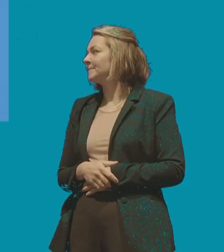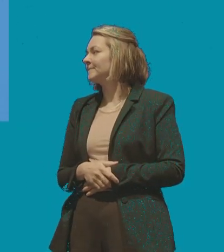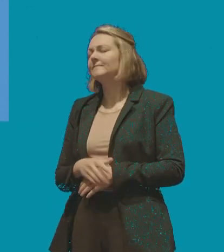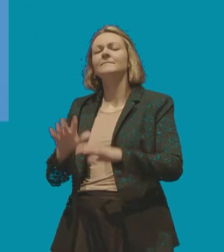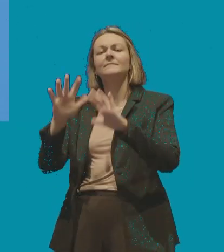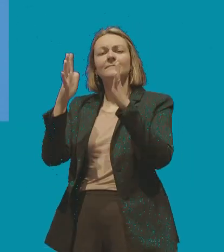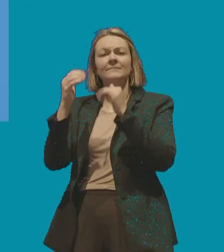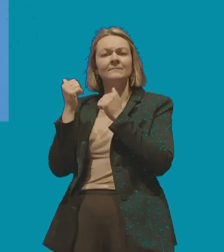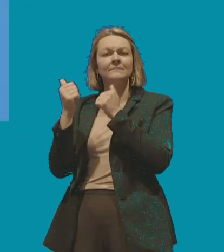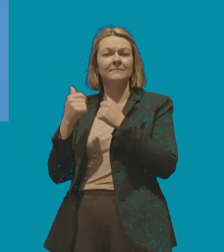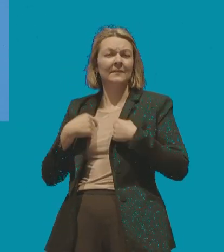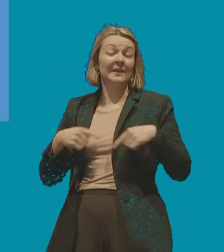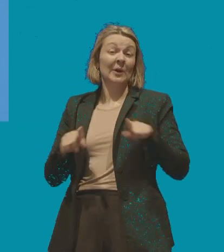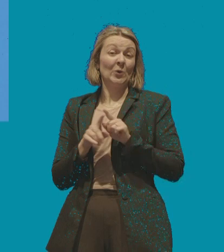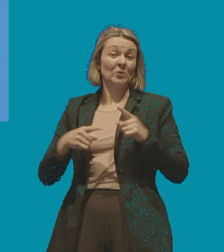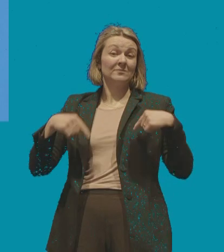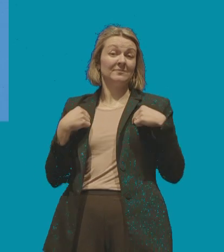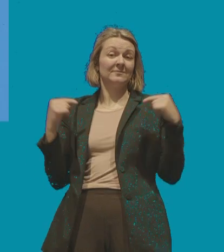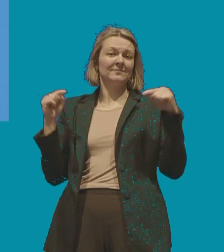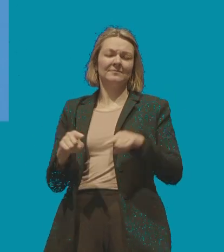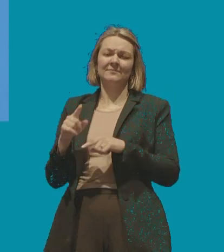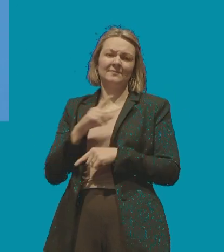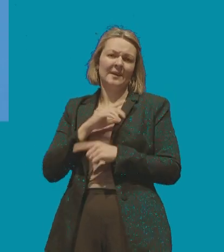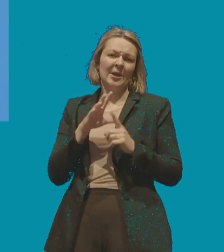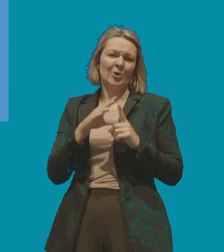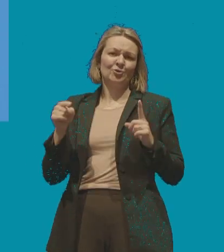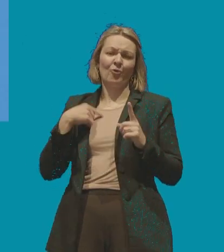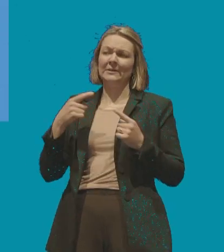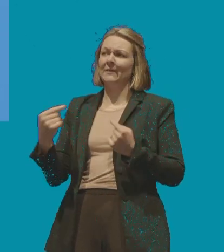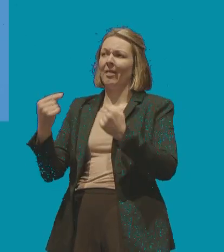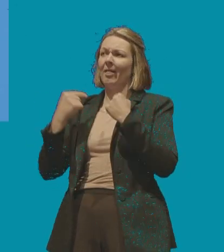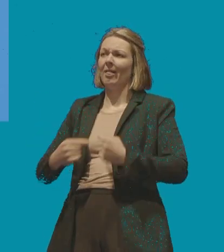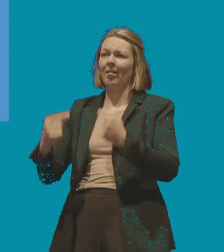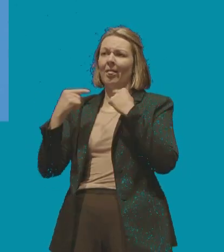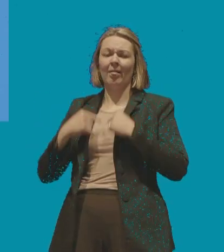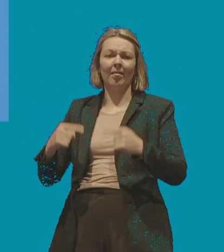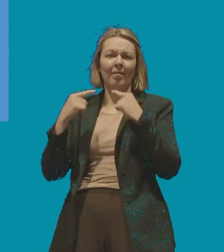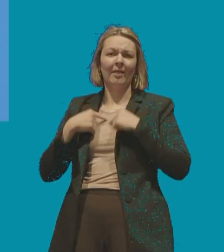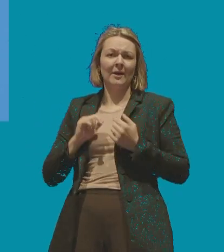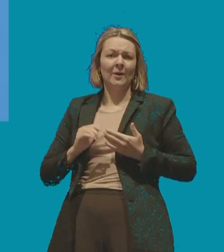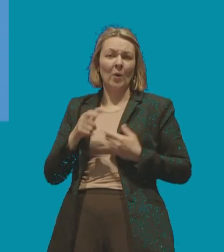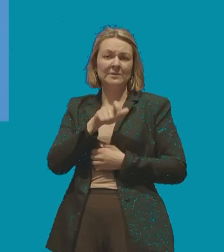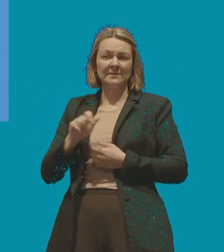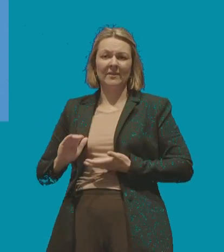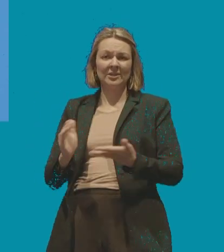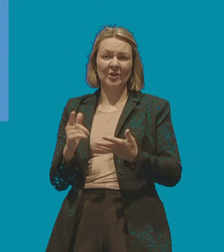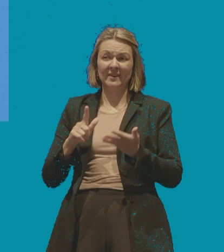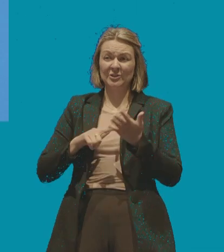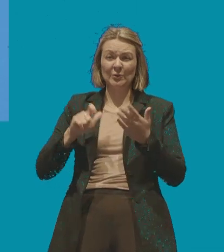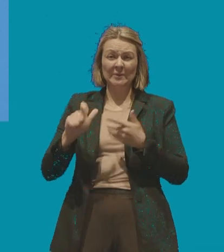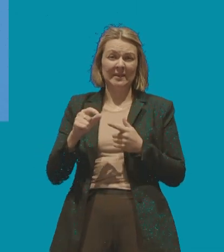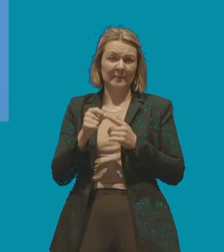And listen, we'll also work together to resist the Tories' attacks on our civil service. The civil service unions and the TUC